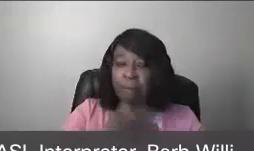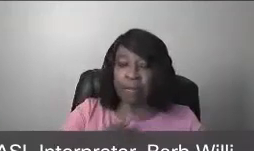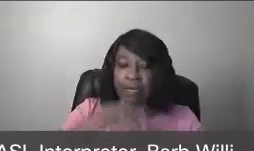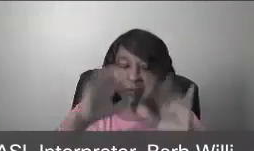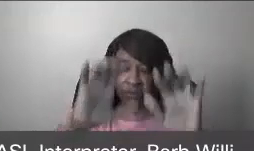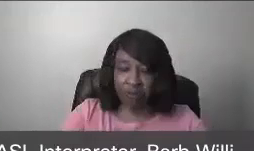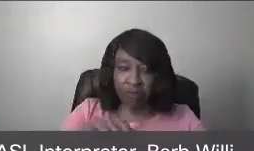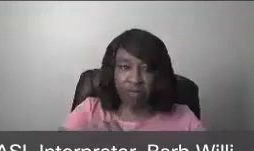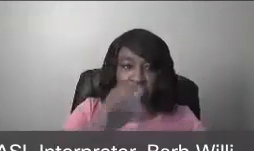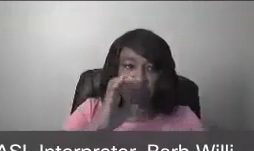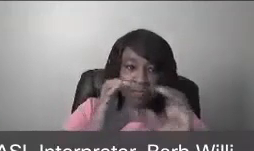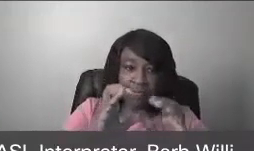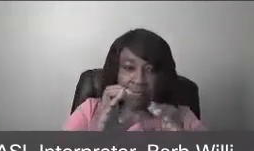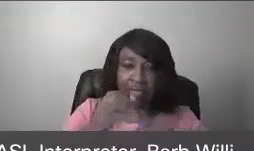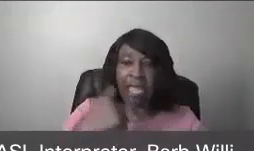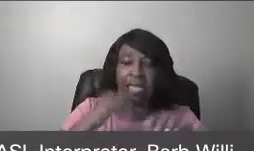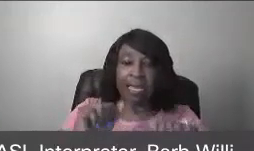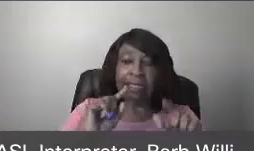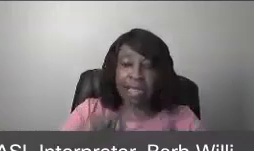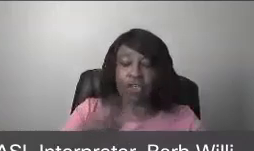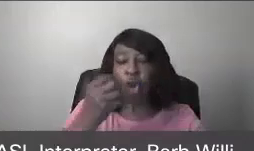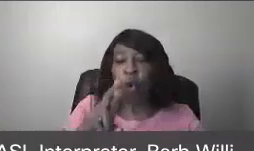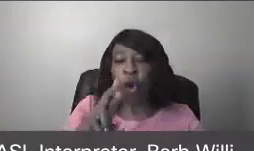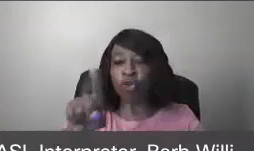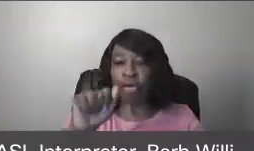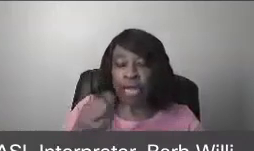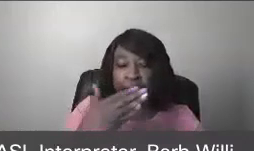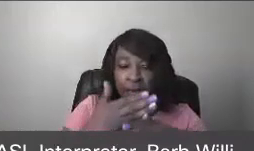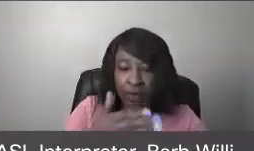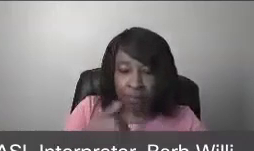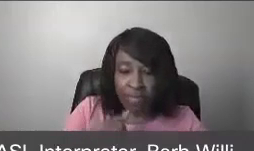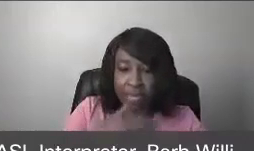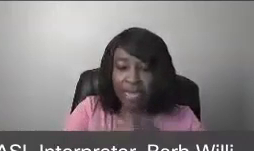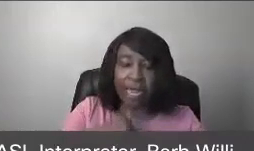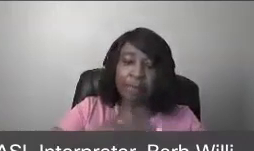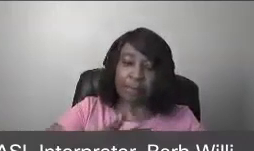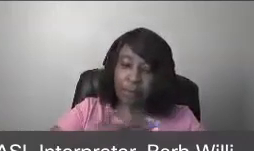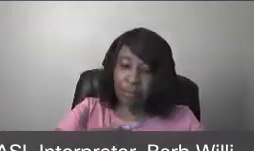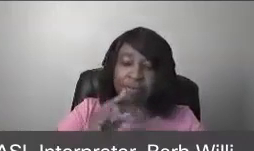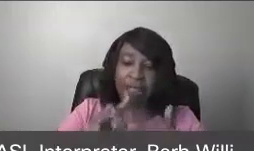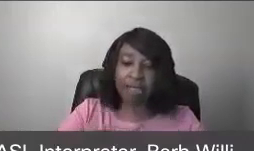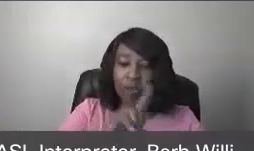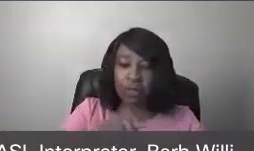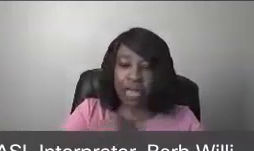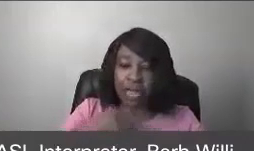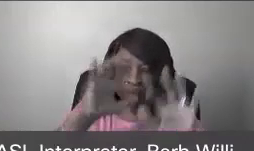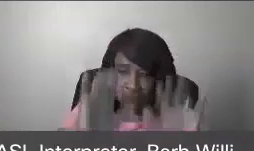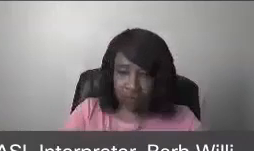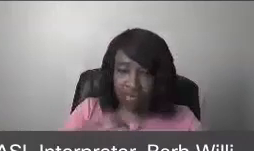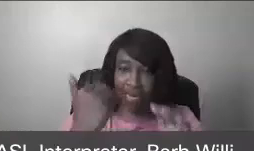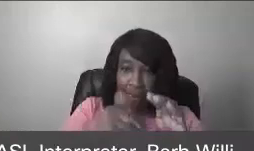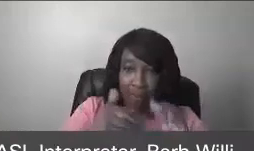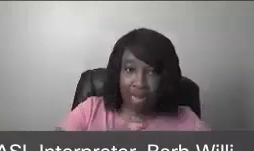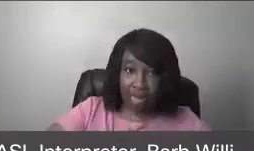when we are done, or you can interrupt me and I'll be happy to go on then. I've put in my email address there.